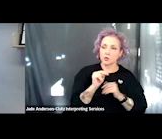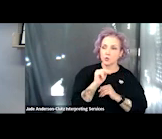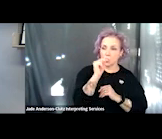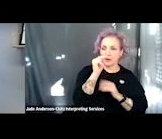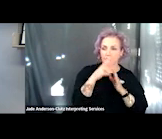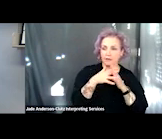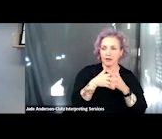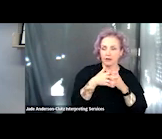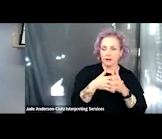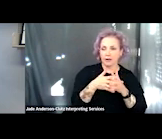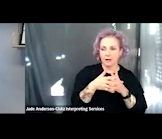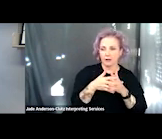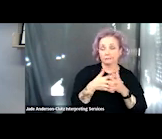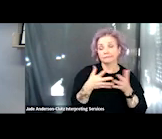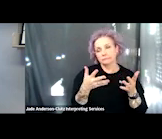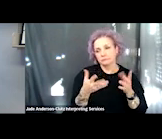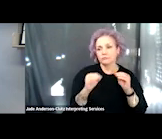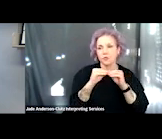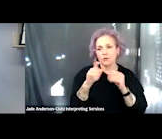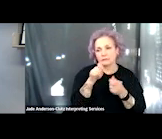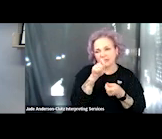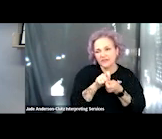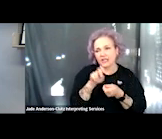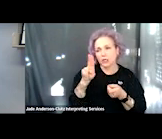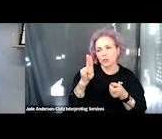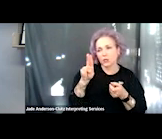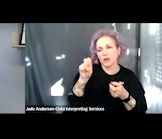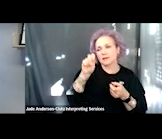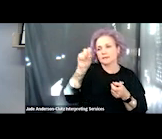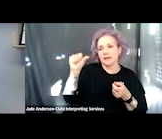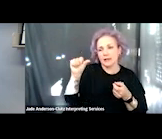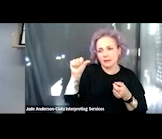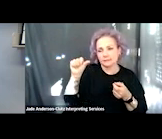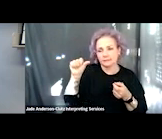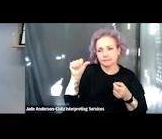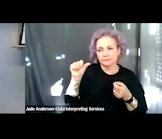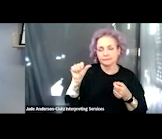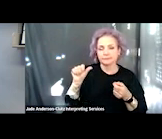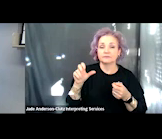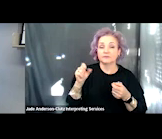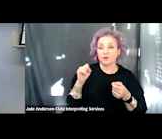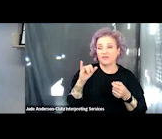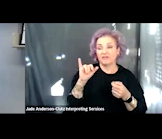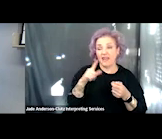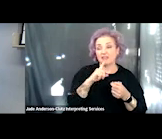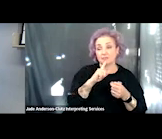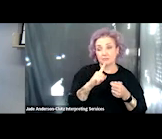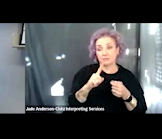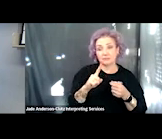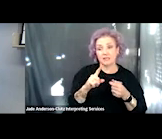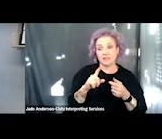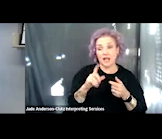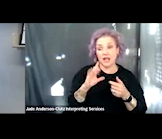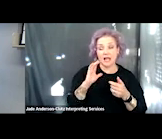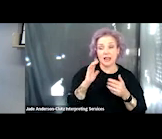this looks elsewhere in the world. And I would say that's a pretty substantial limitation in what we know about this